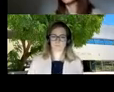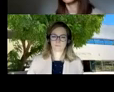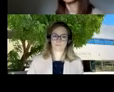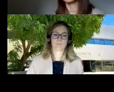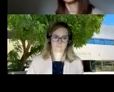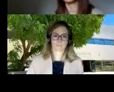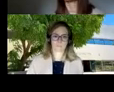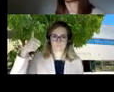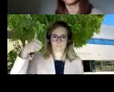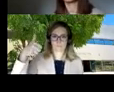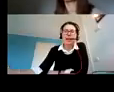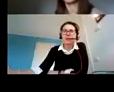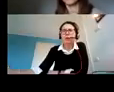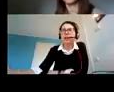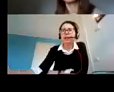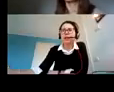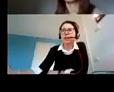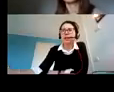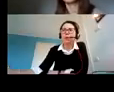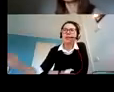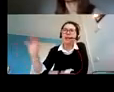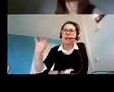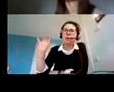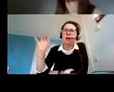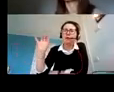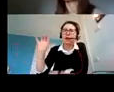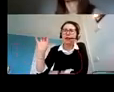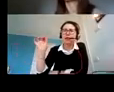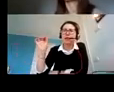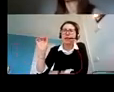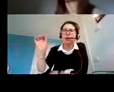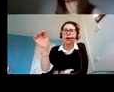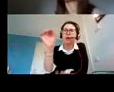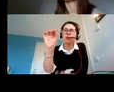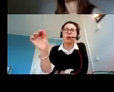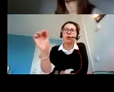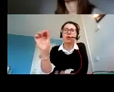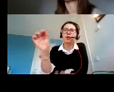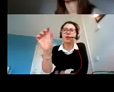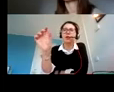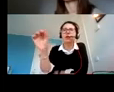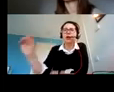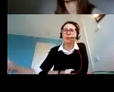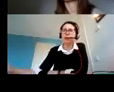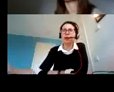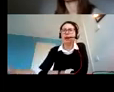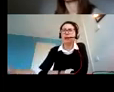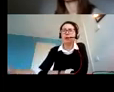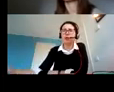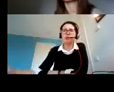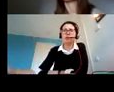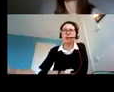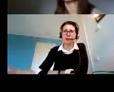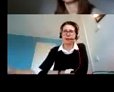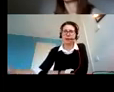can you hear me, Maddalena? Because yes, we can hear it. There was a little bit of I think delay while you were sharing the screen, but